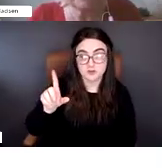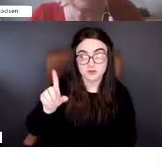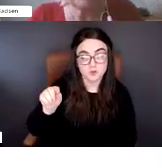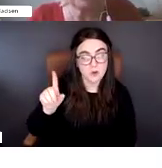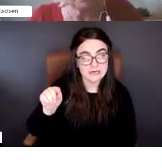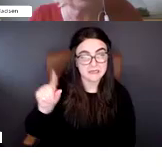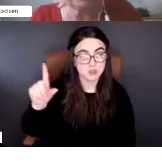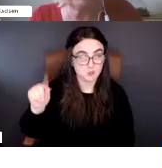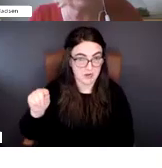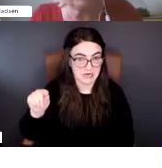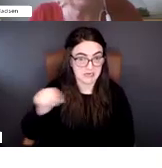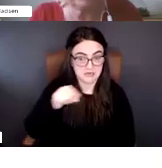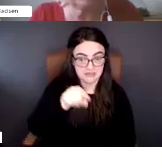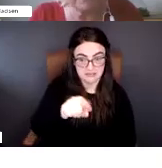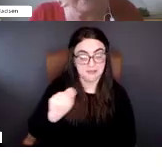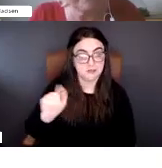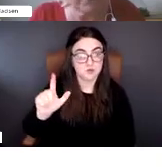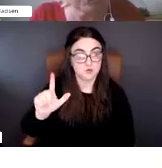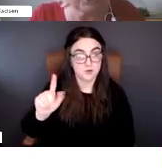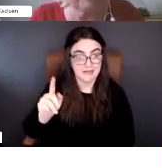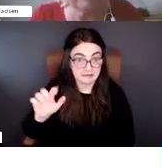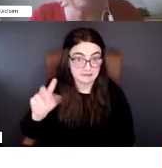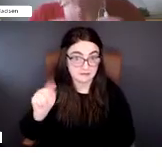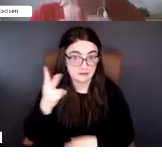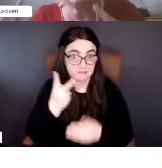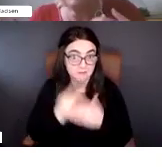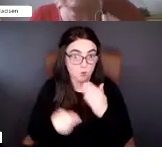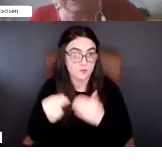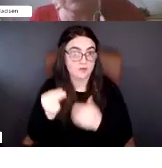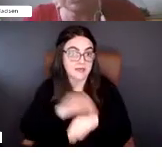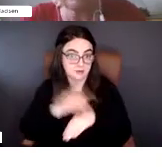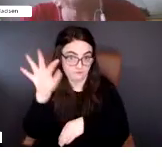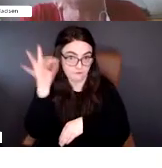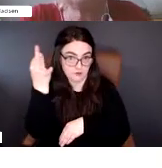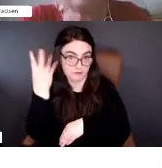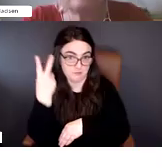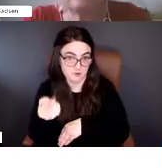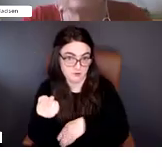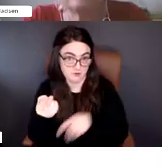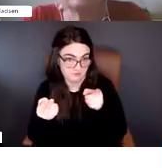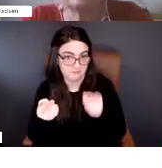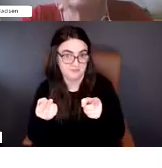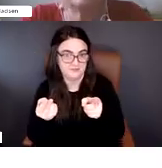2020 toolkit, both the English and the version, and the French version.